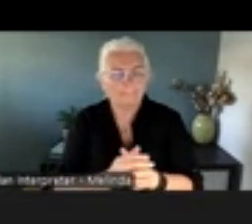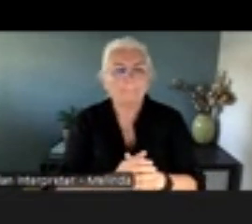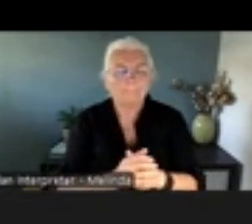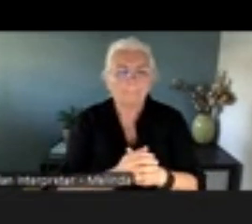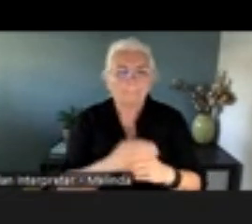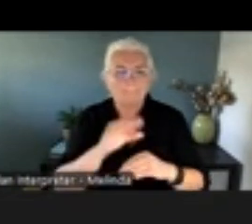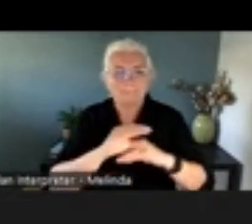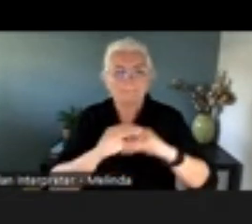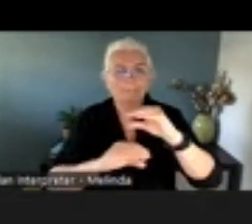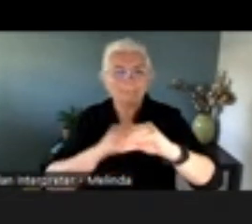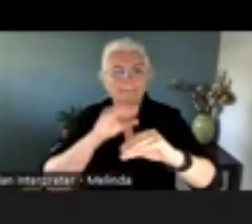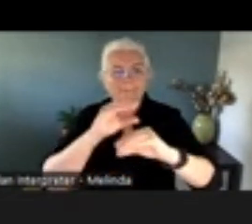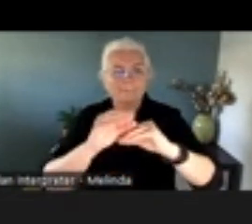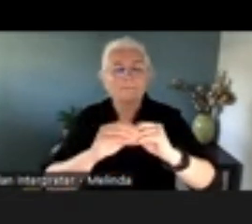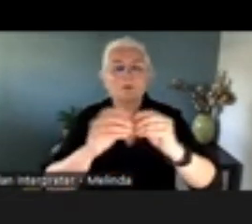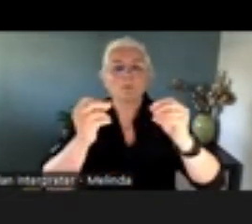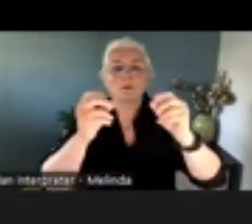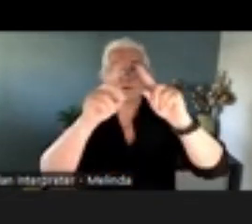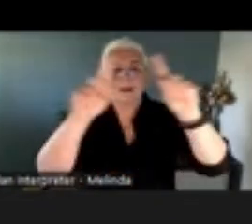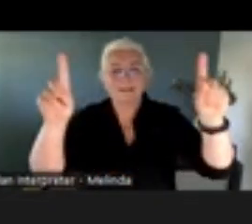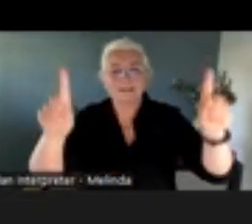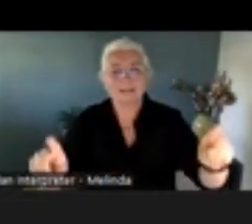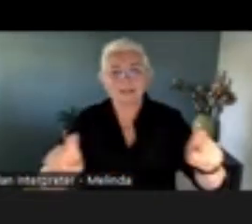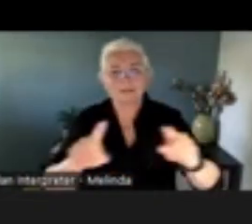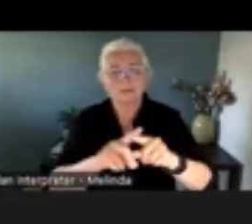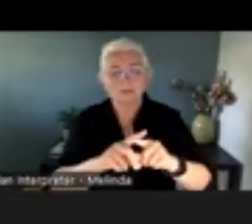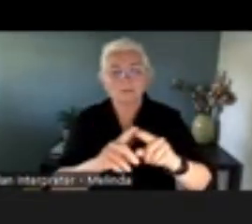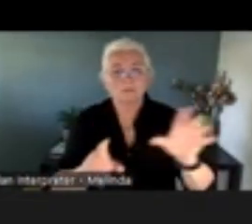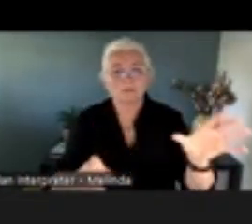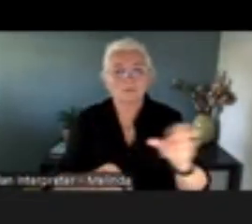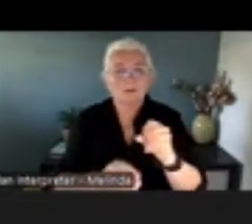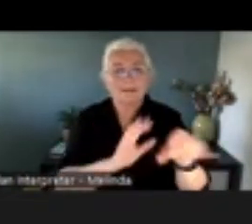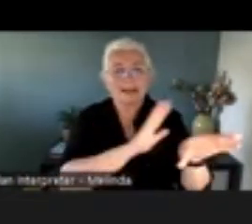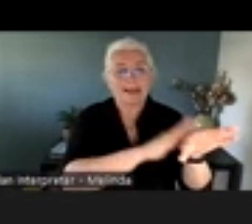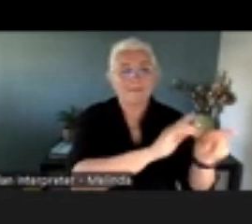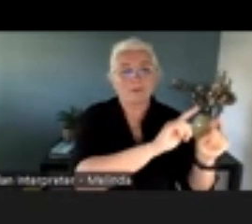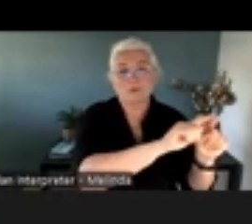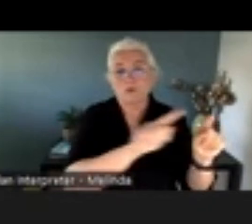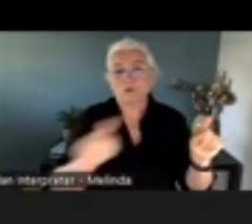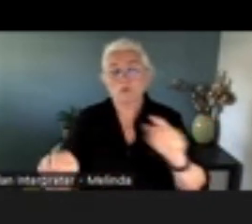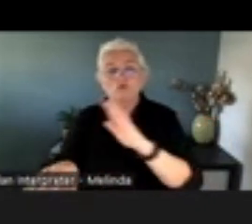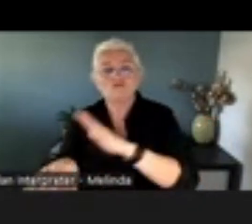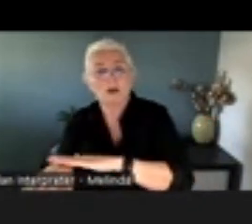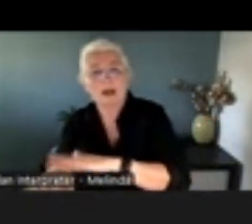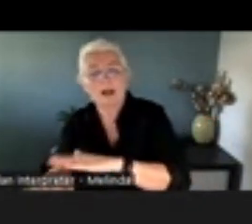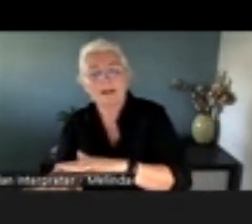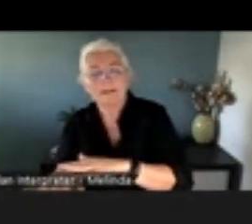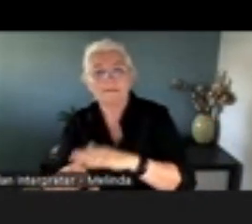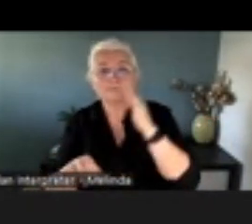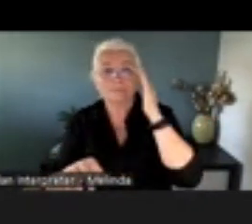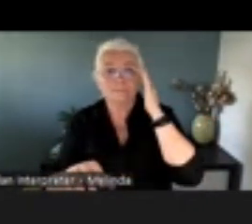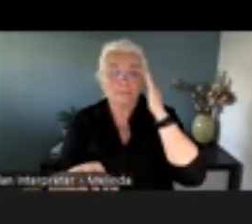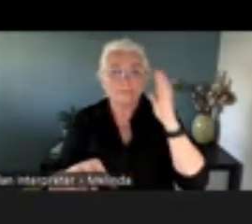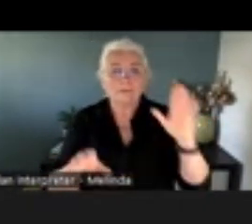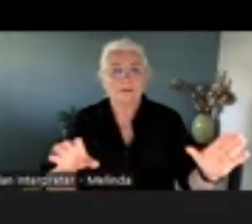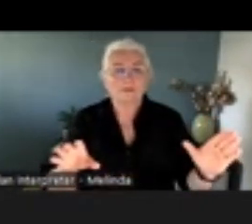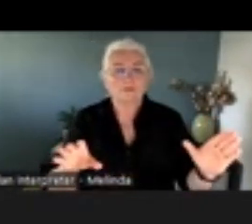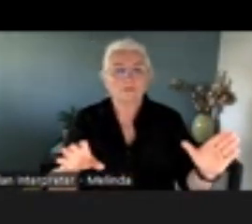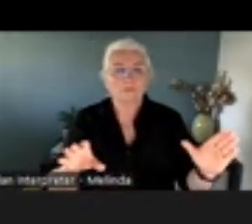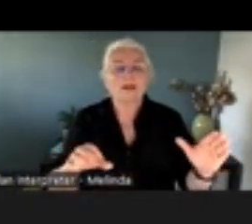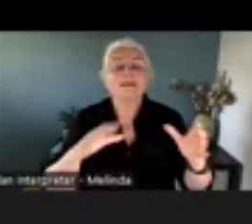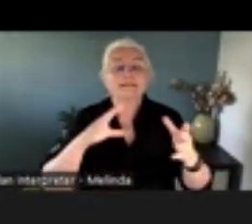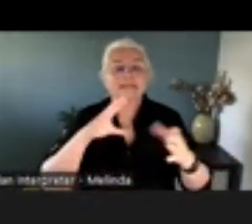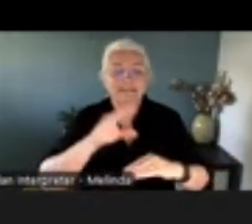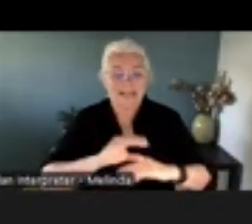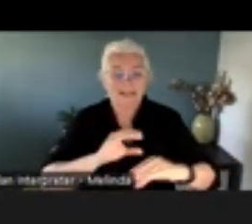of each other with a rectangle across the page going from the left to right, and then the rectangle stacked from top to